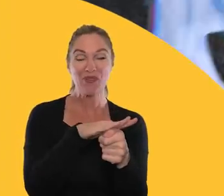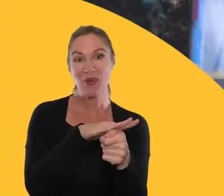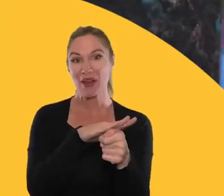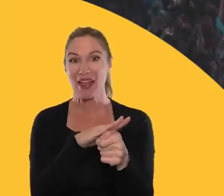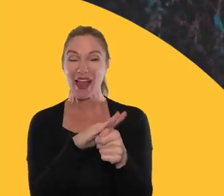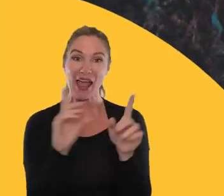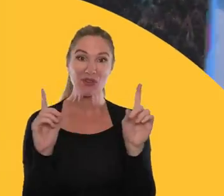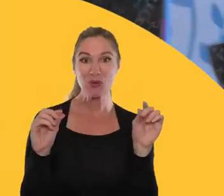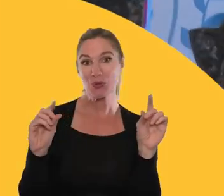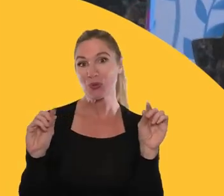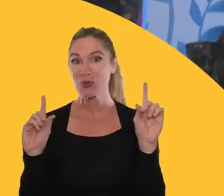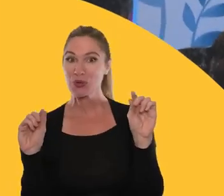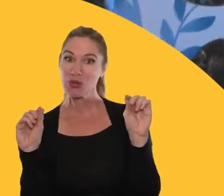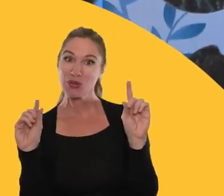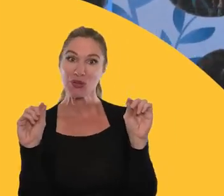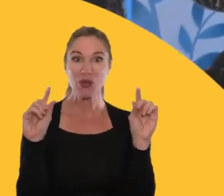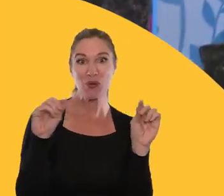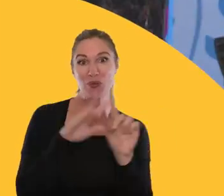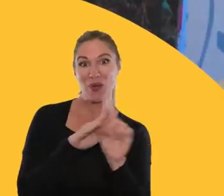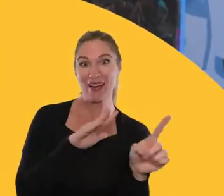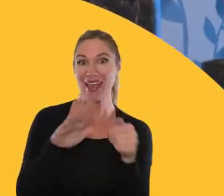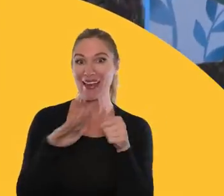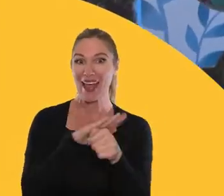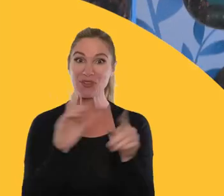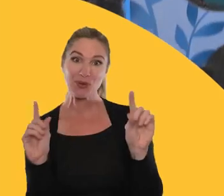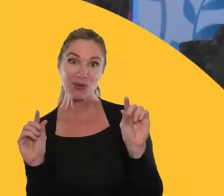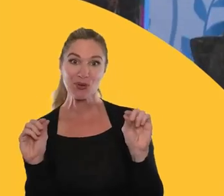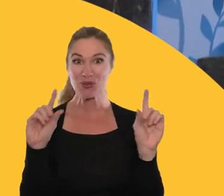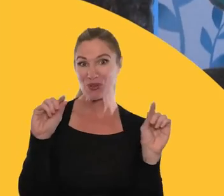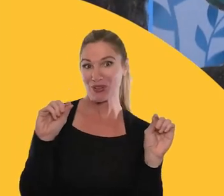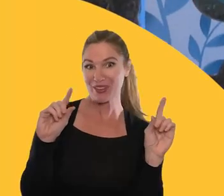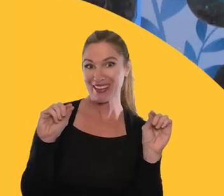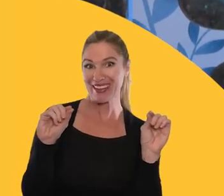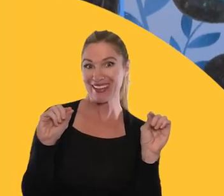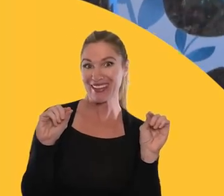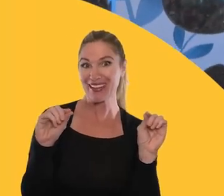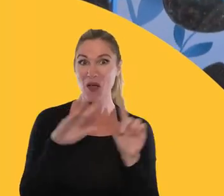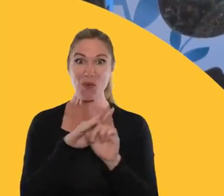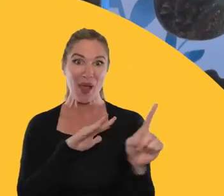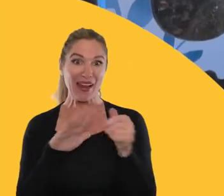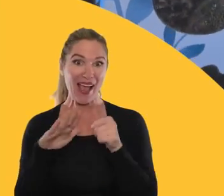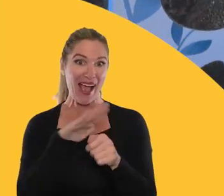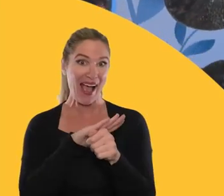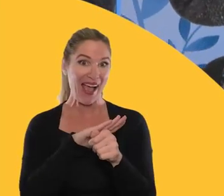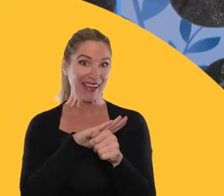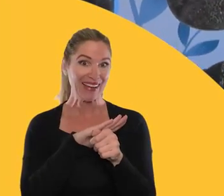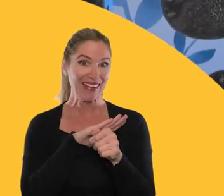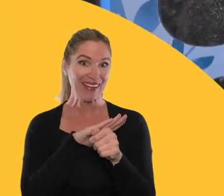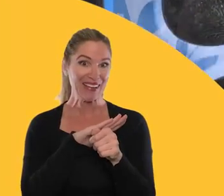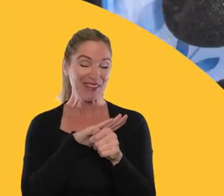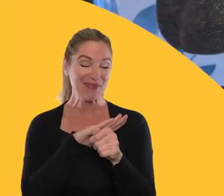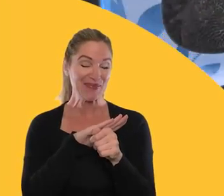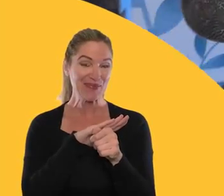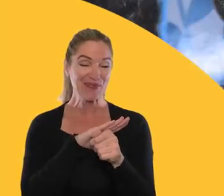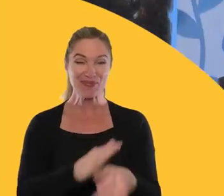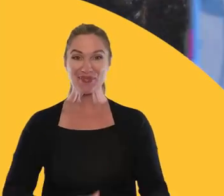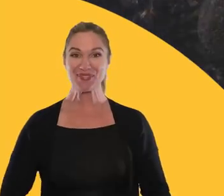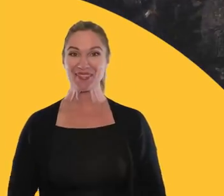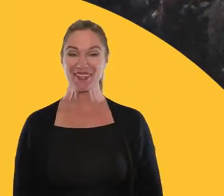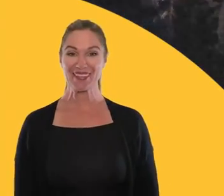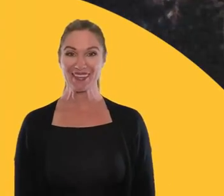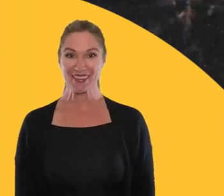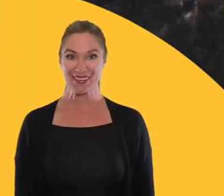hide, run and hide, run and hide, run and hide.